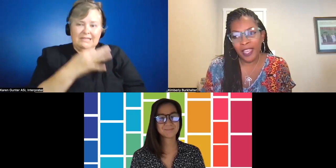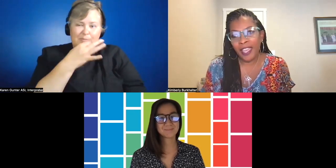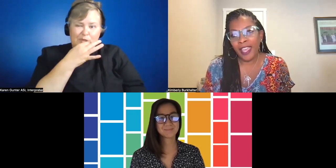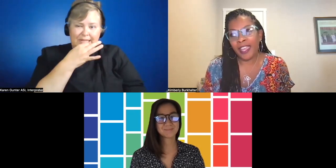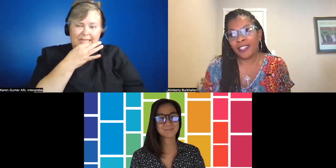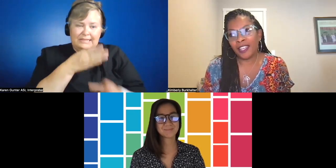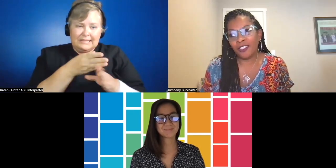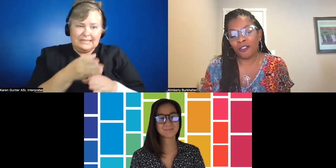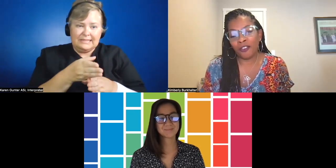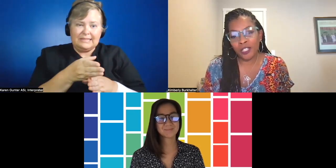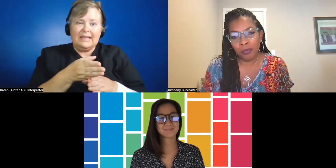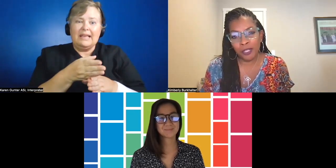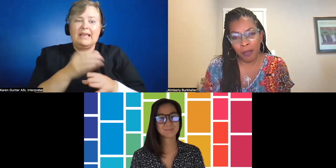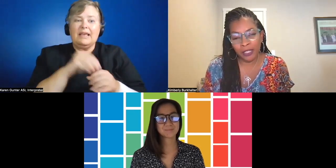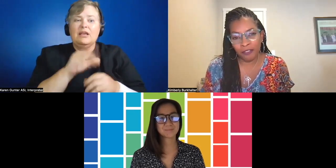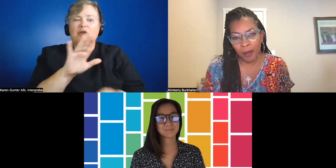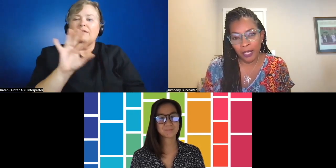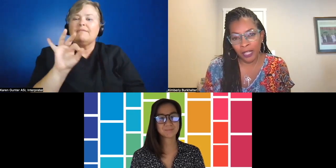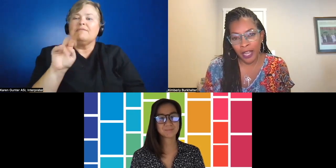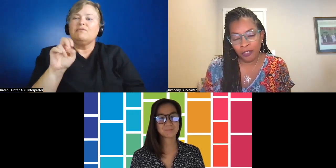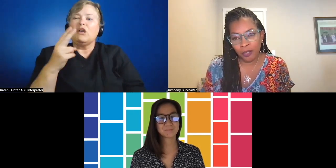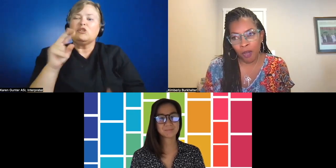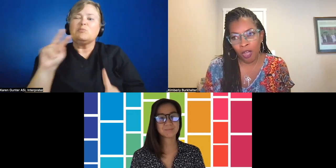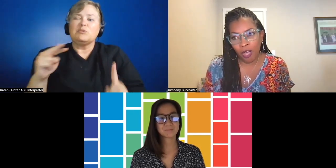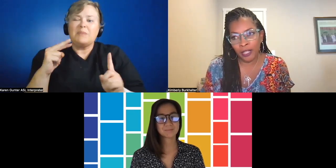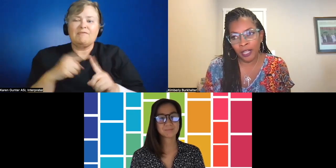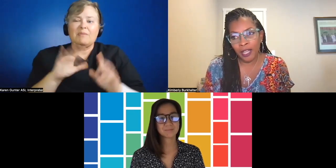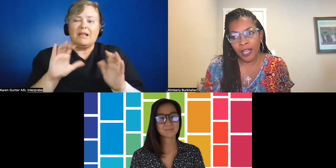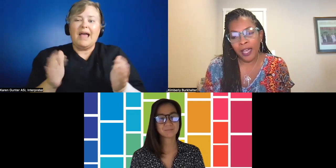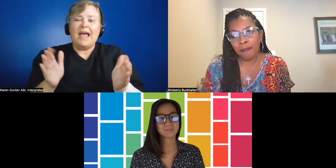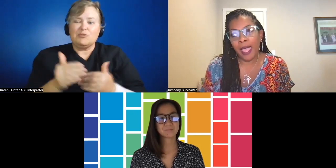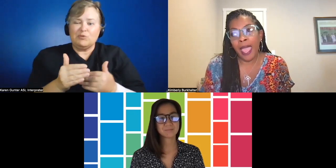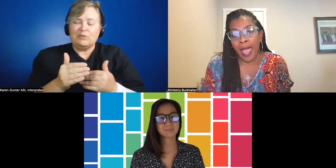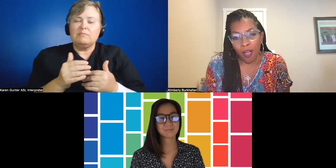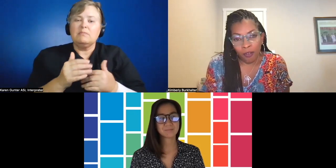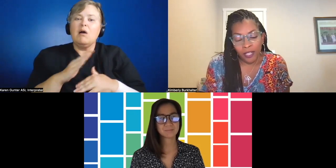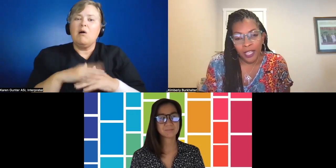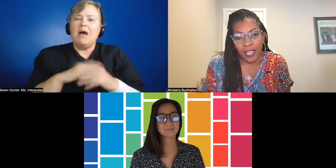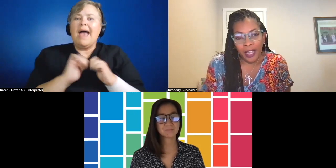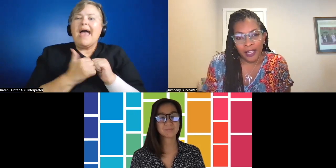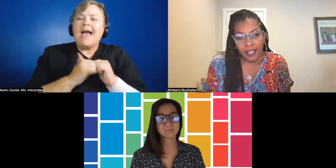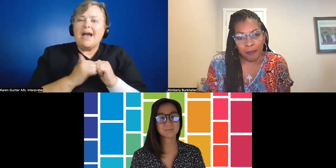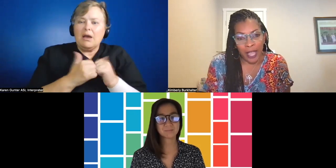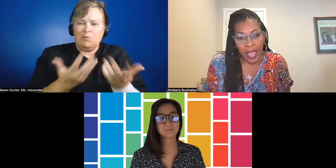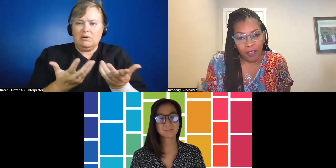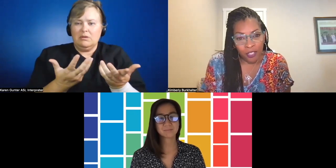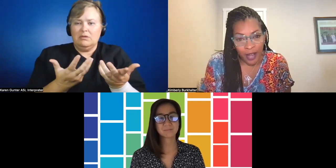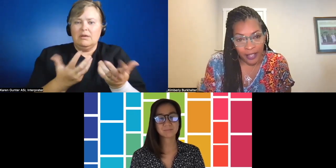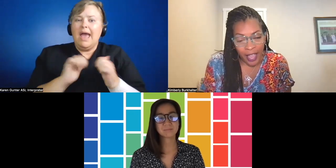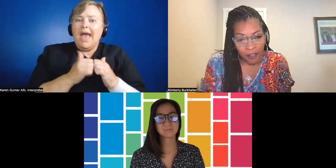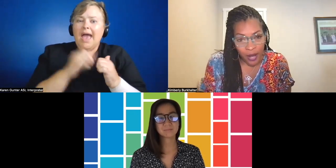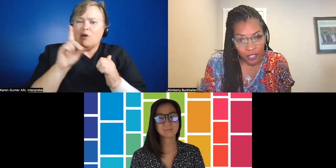and your fresh perspective from the classroom on how. And I mean, how